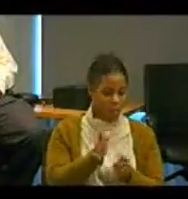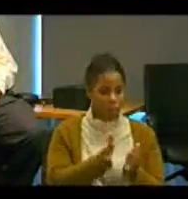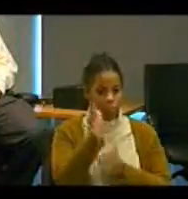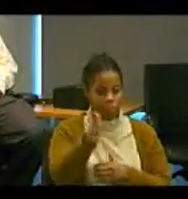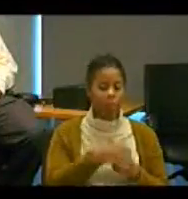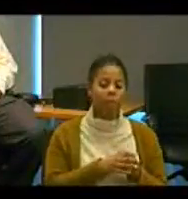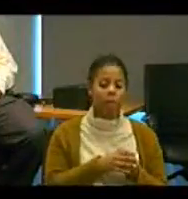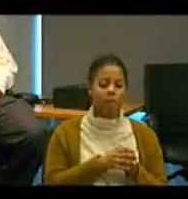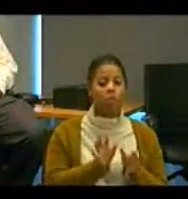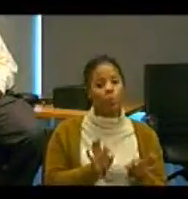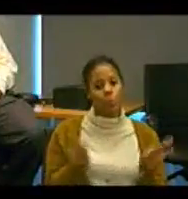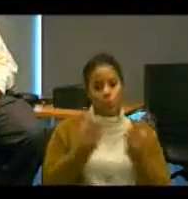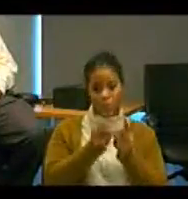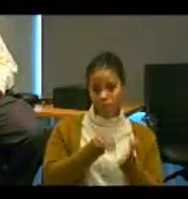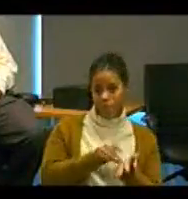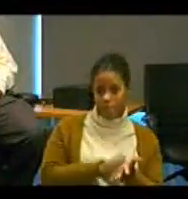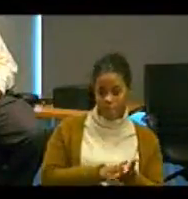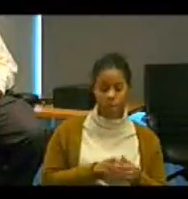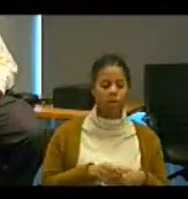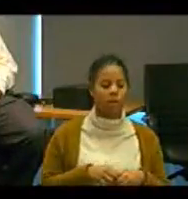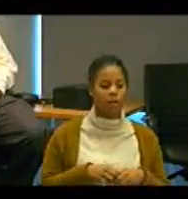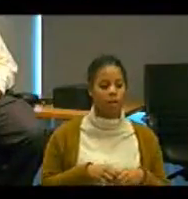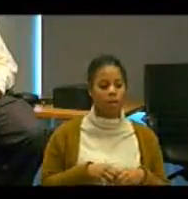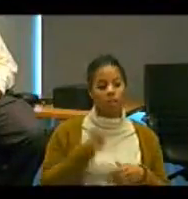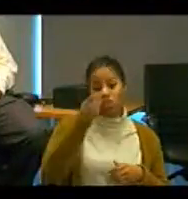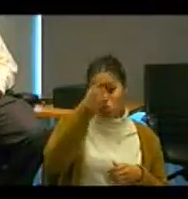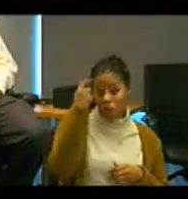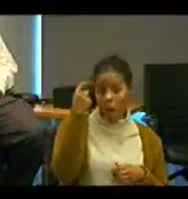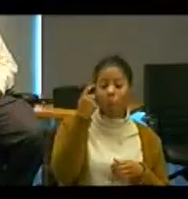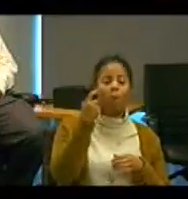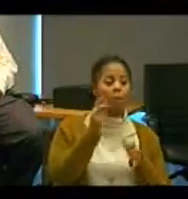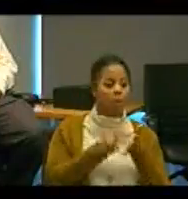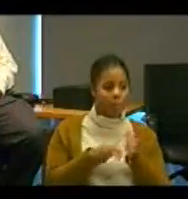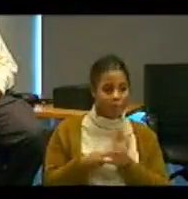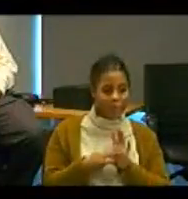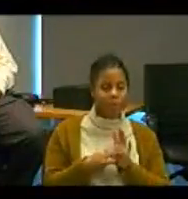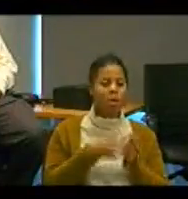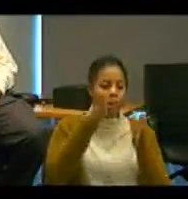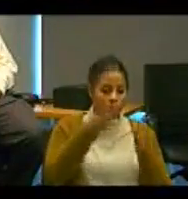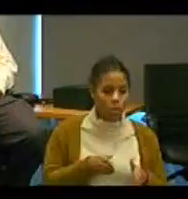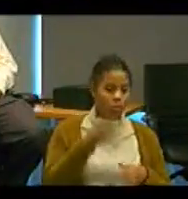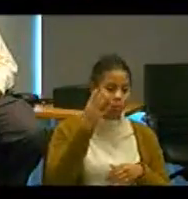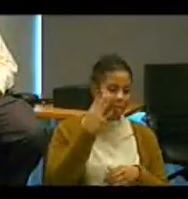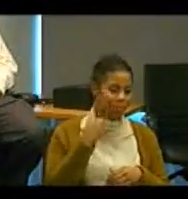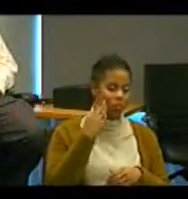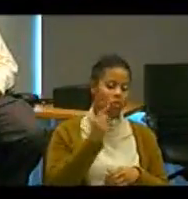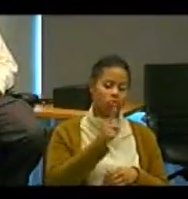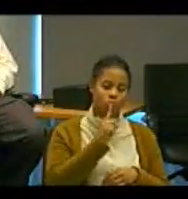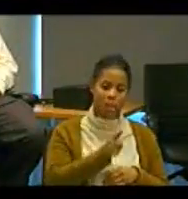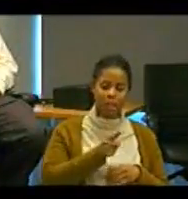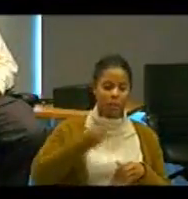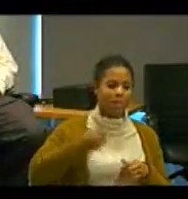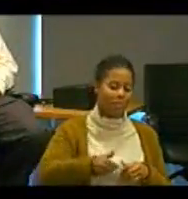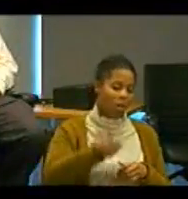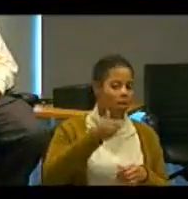practice understands that for a person who has experienced a severe or extremely harmful event or series of events, there are certain